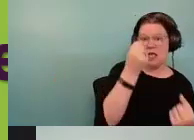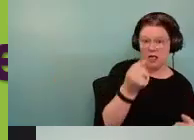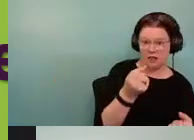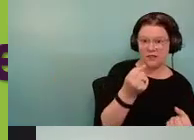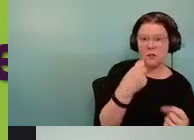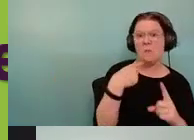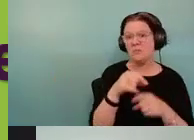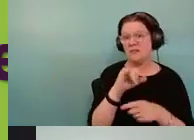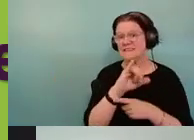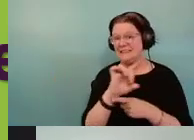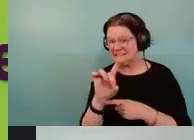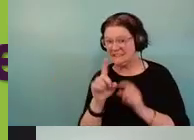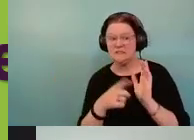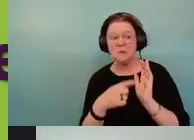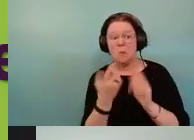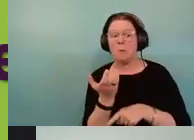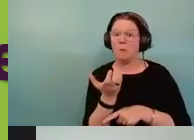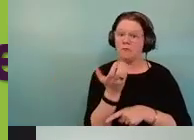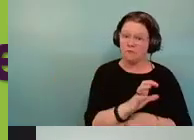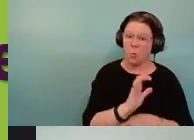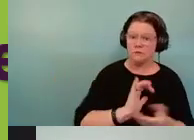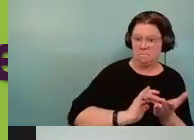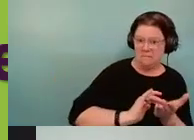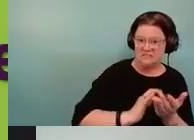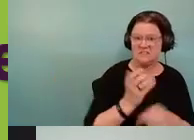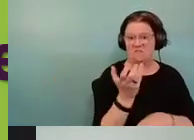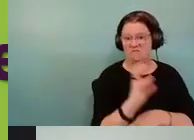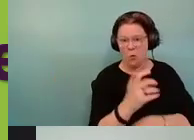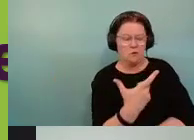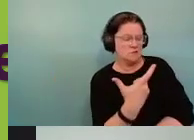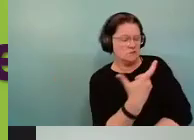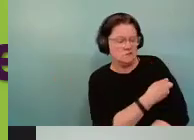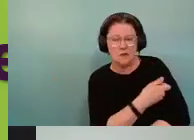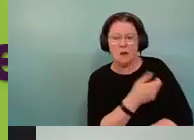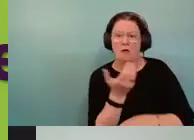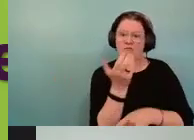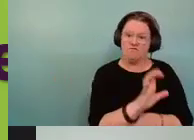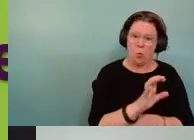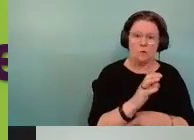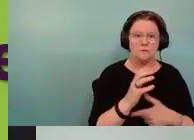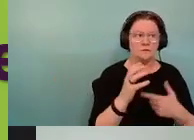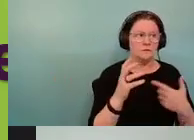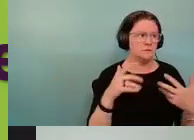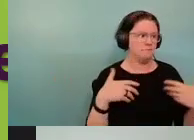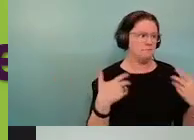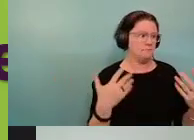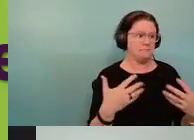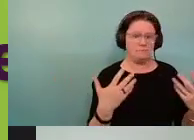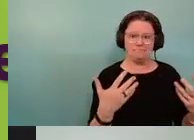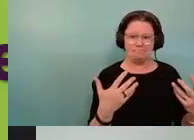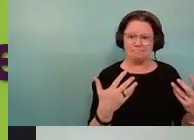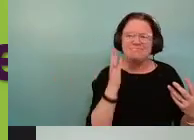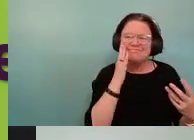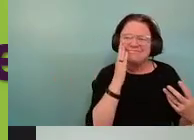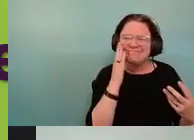intellectual disabilities sometimes are forced into some procedures. I think, we all know of stories that